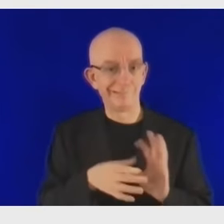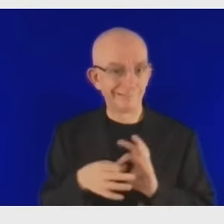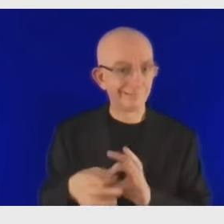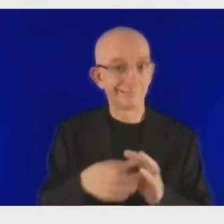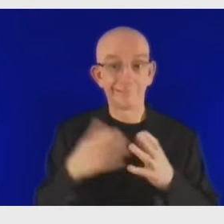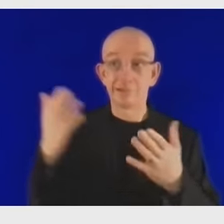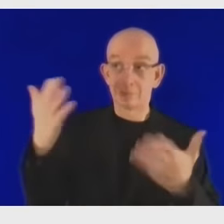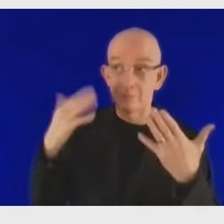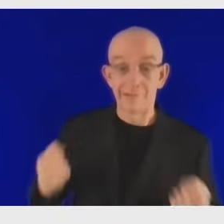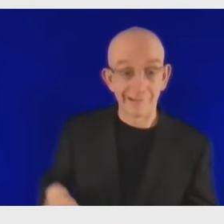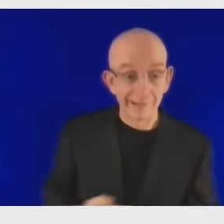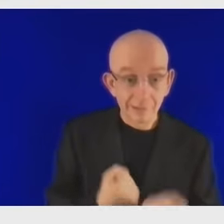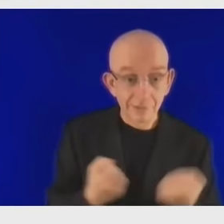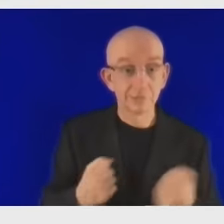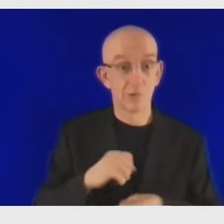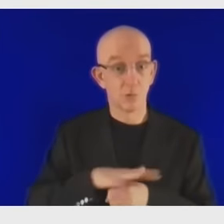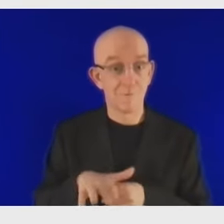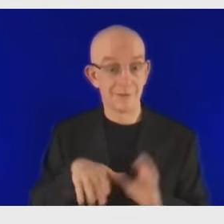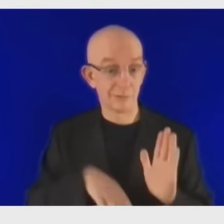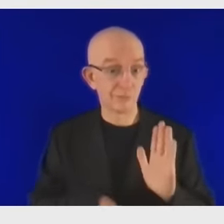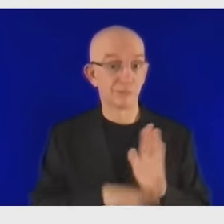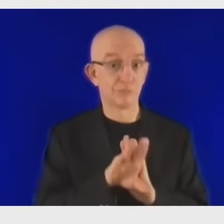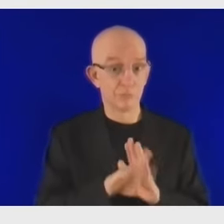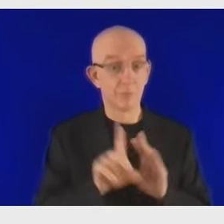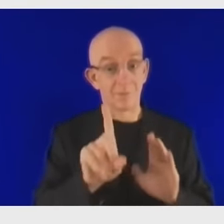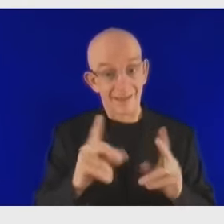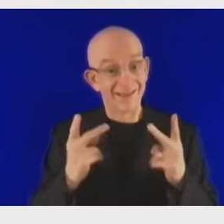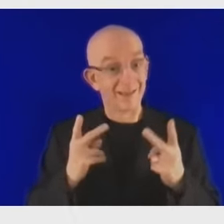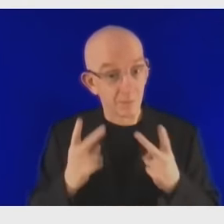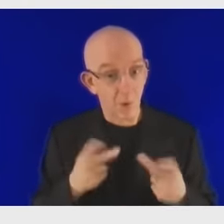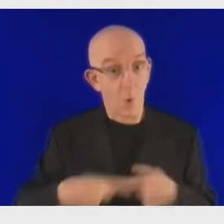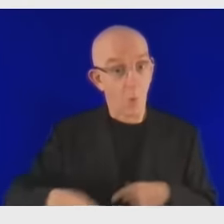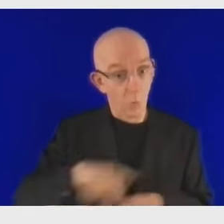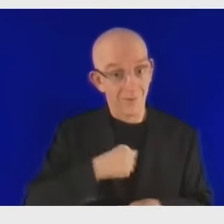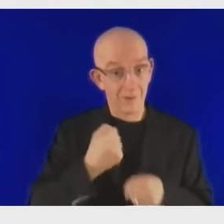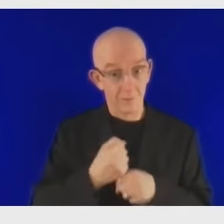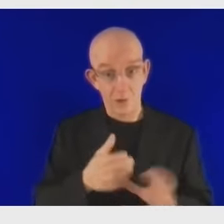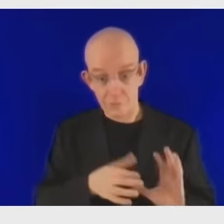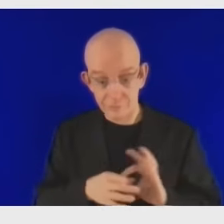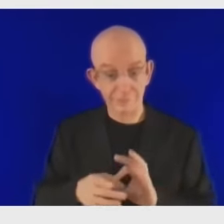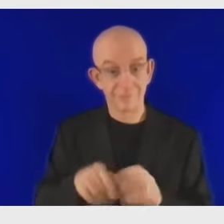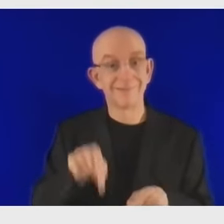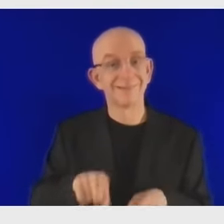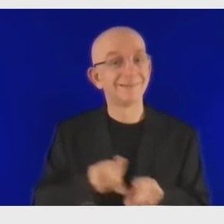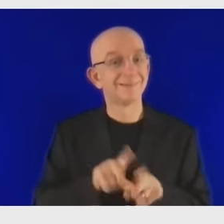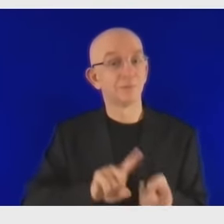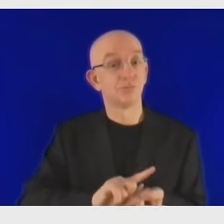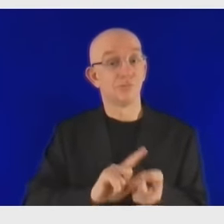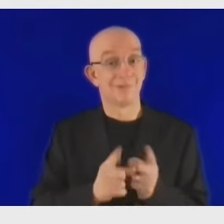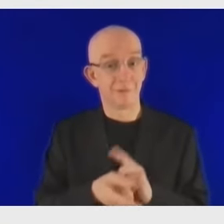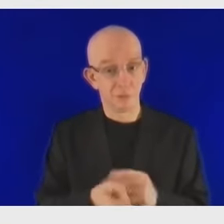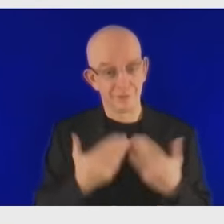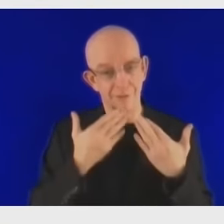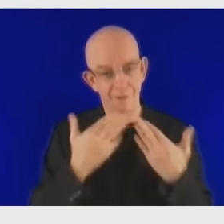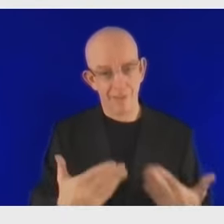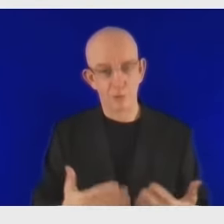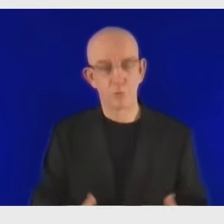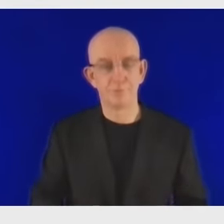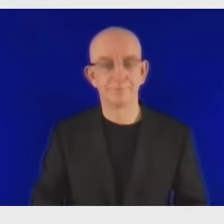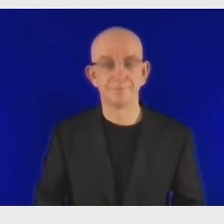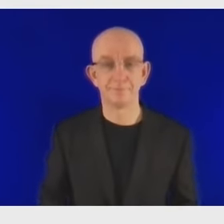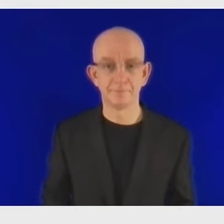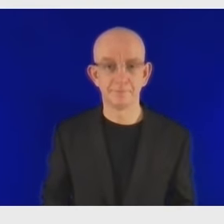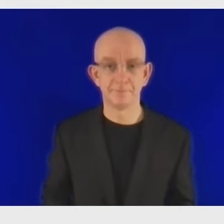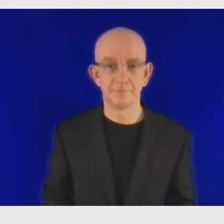work towards just transition. Thank you. Thank you so much, Archana. And DSG, if you don't mind, I'm going to ask a question